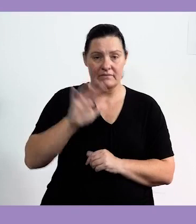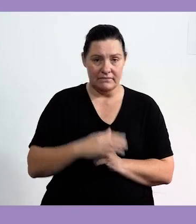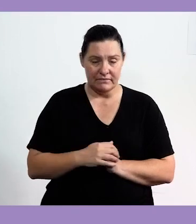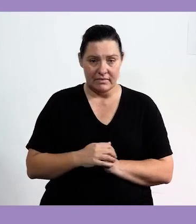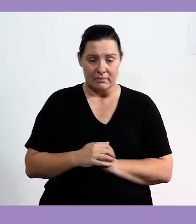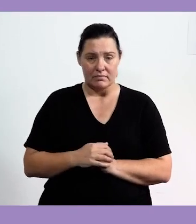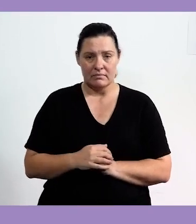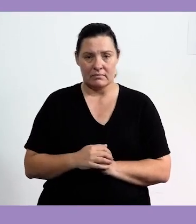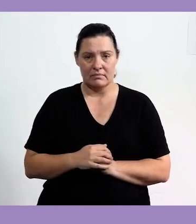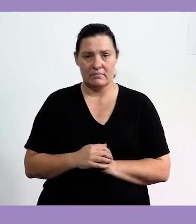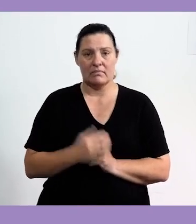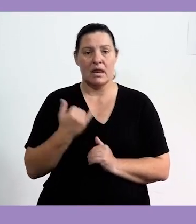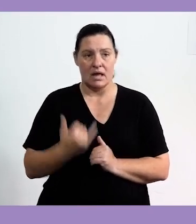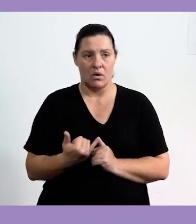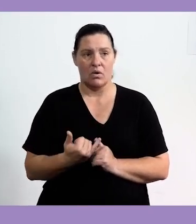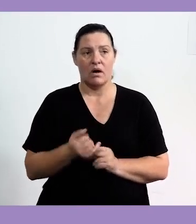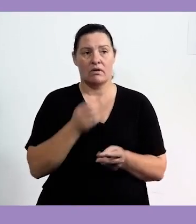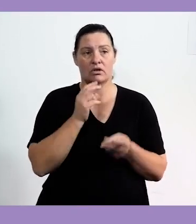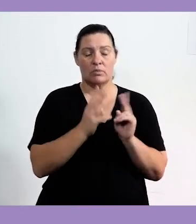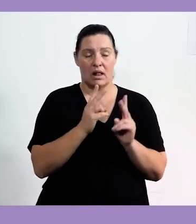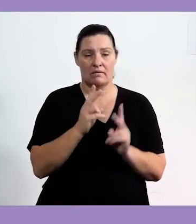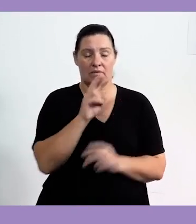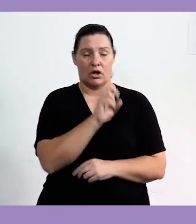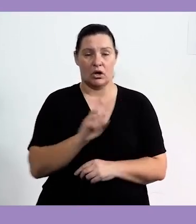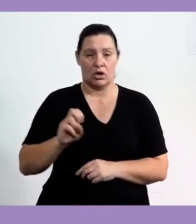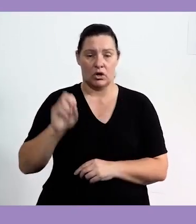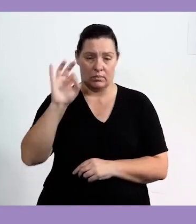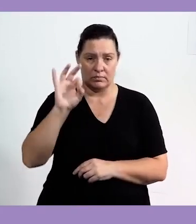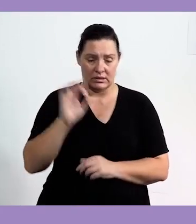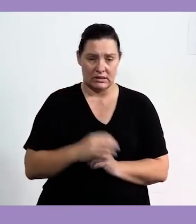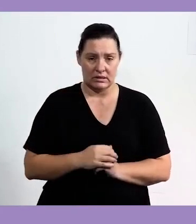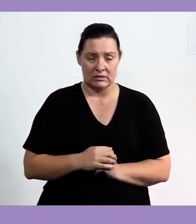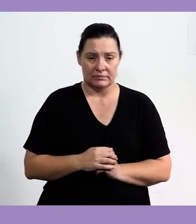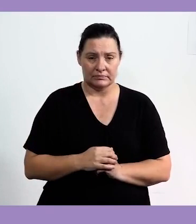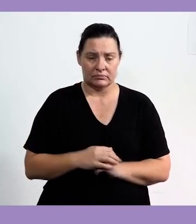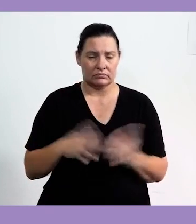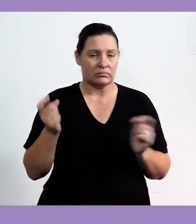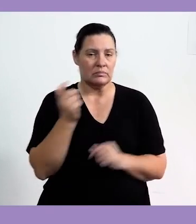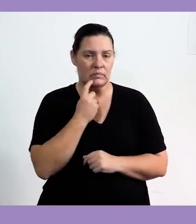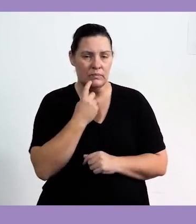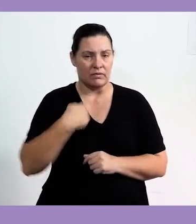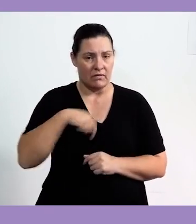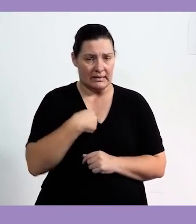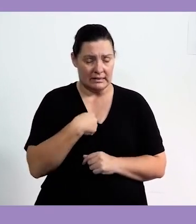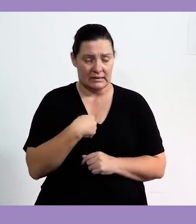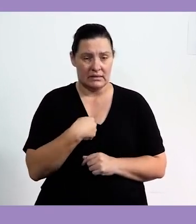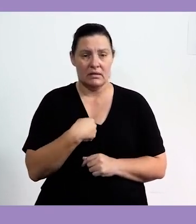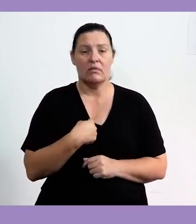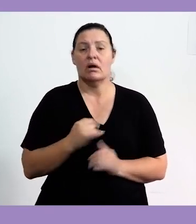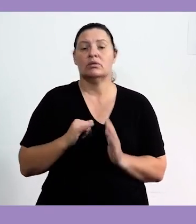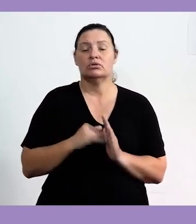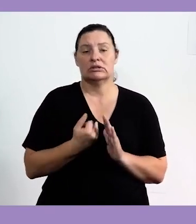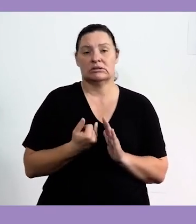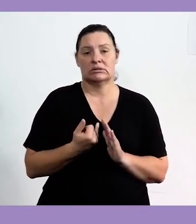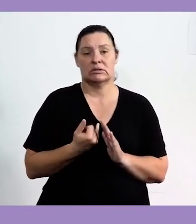15. And lastly, we have 12 cubed. Now, to make this calculation easier for us, we